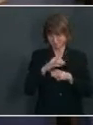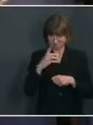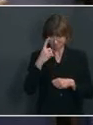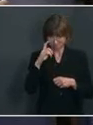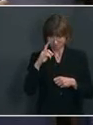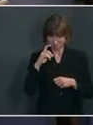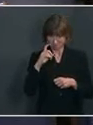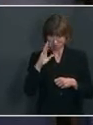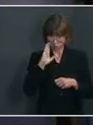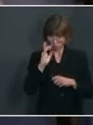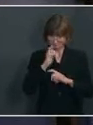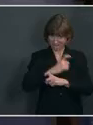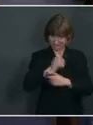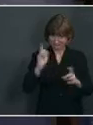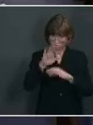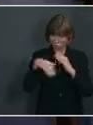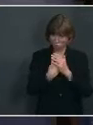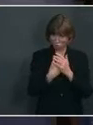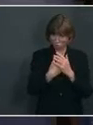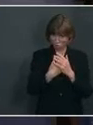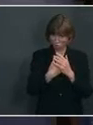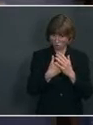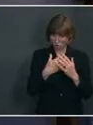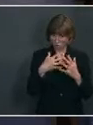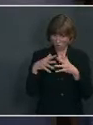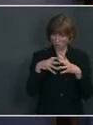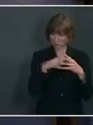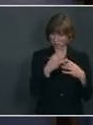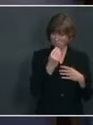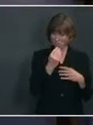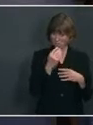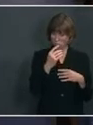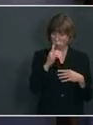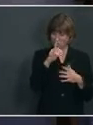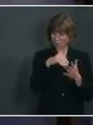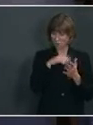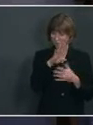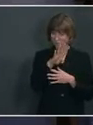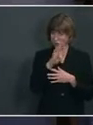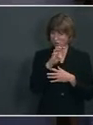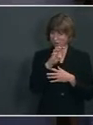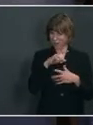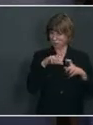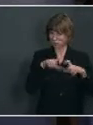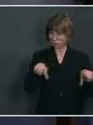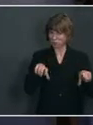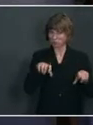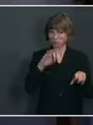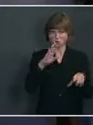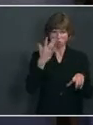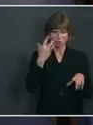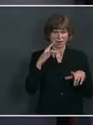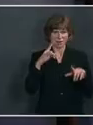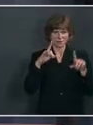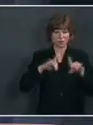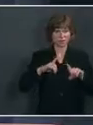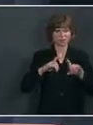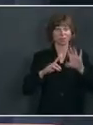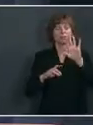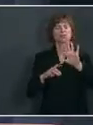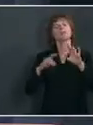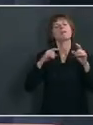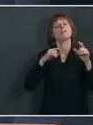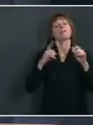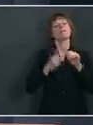a $1,400 check, and why not means test for the relief that your administration is talking about? Well, first,